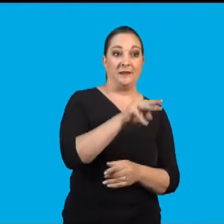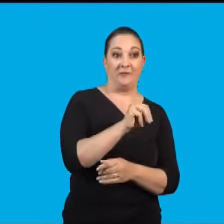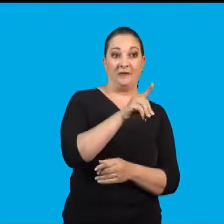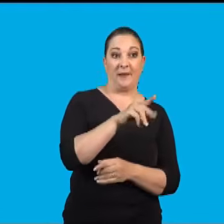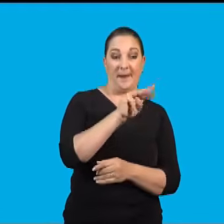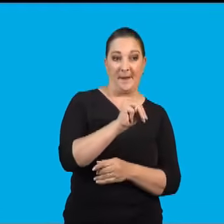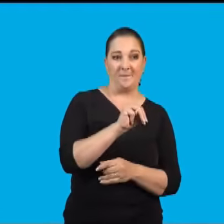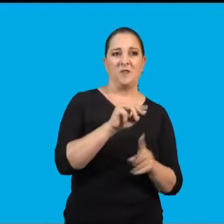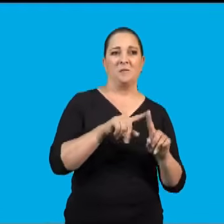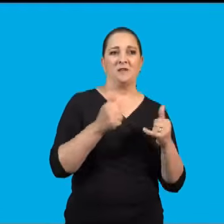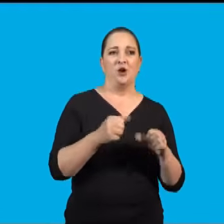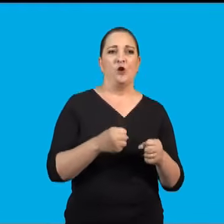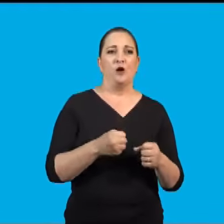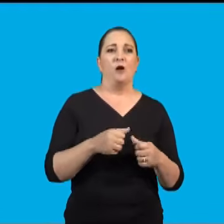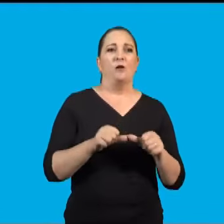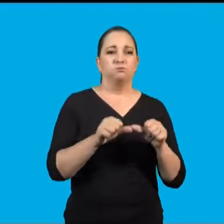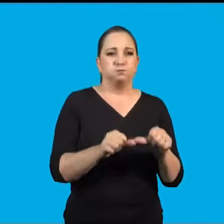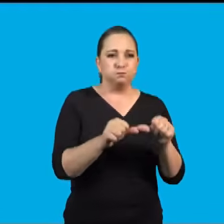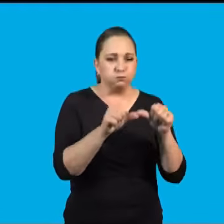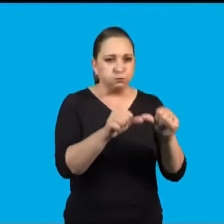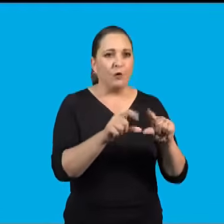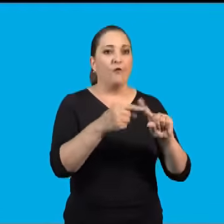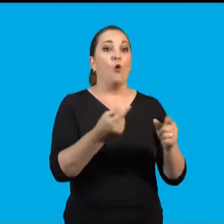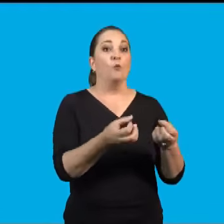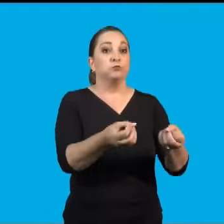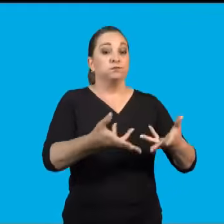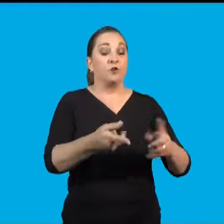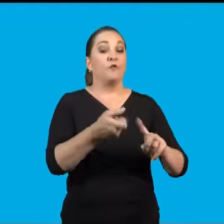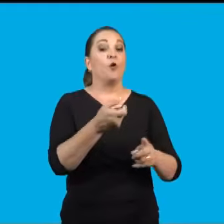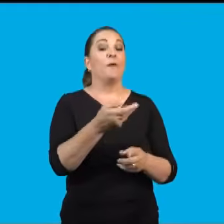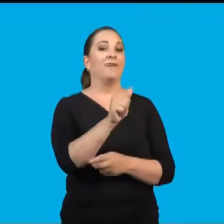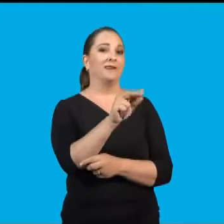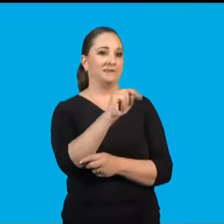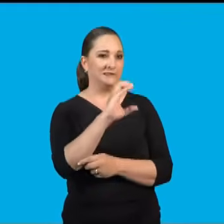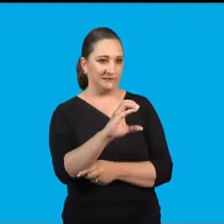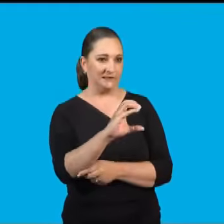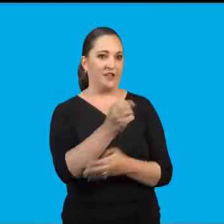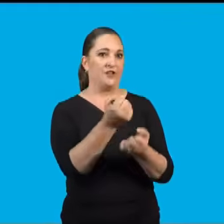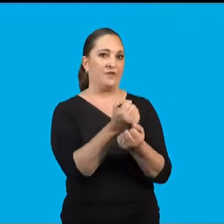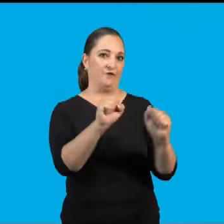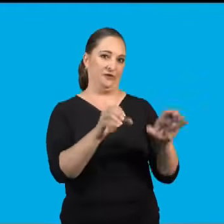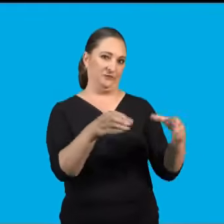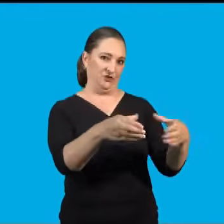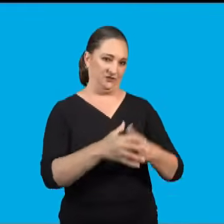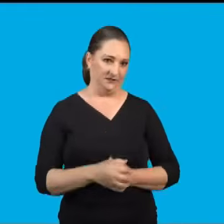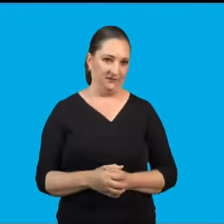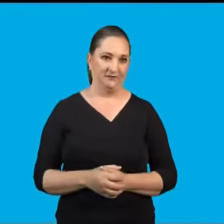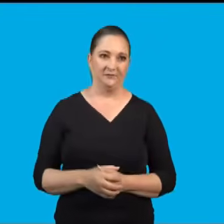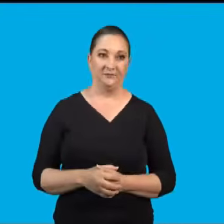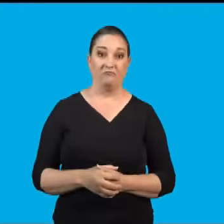the MDM was adherence to the provisions of the ANC's Freedom